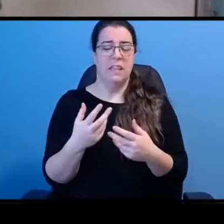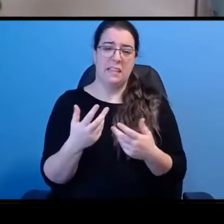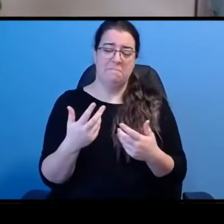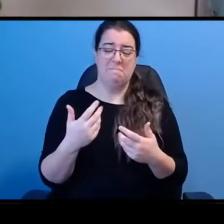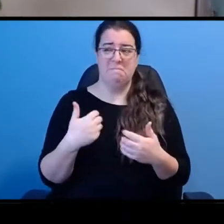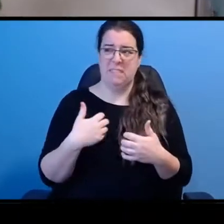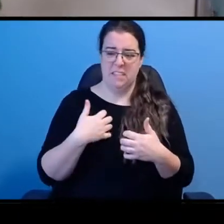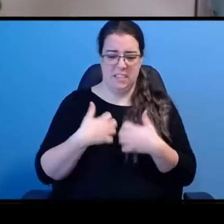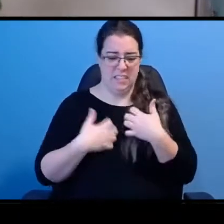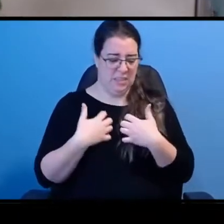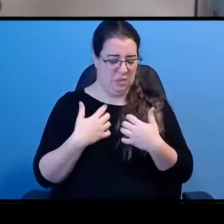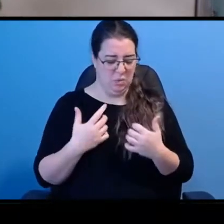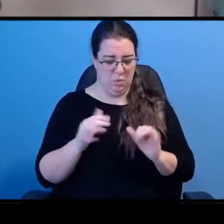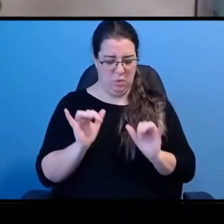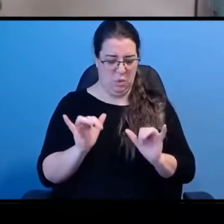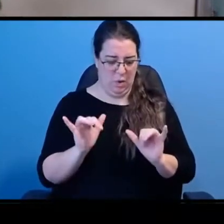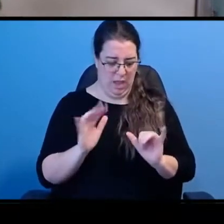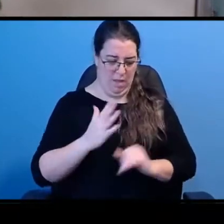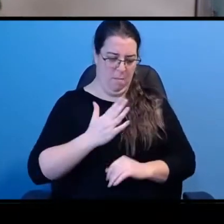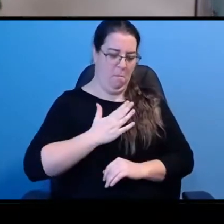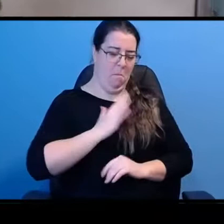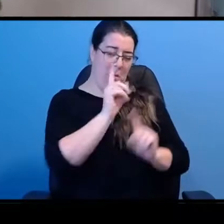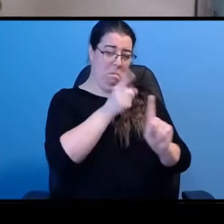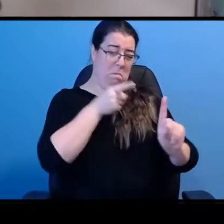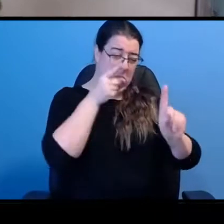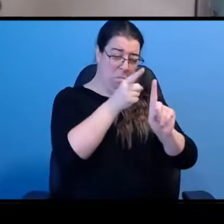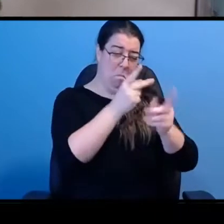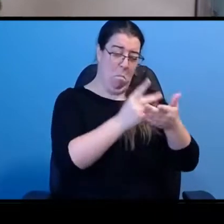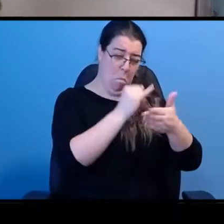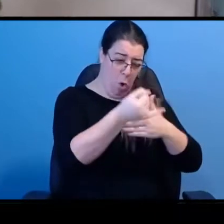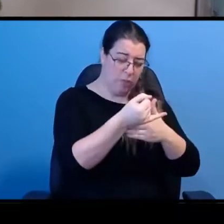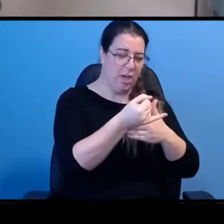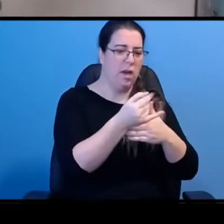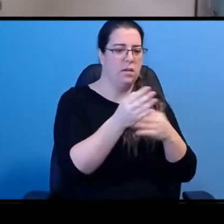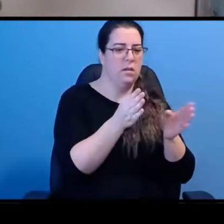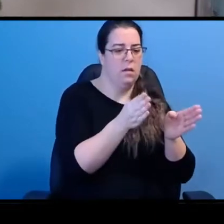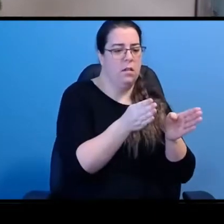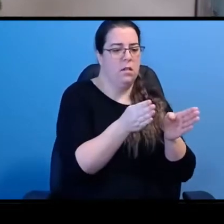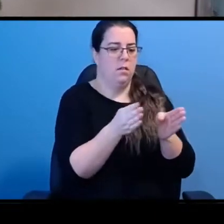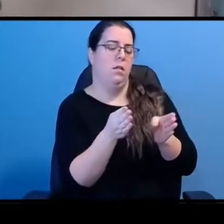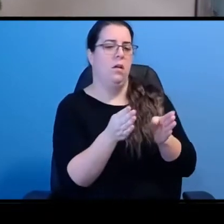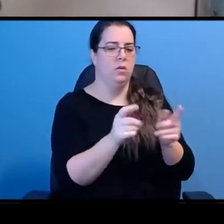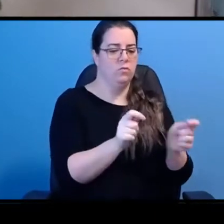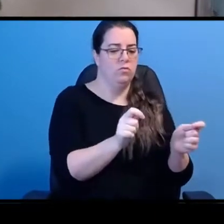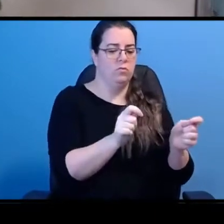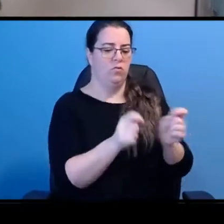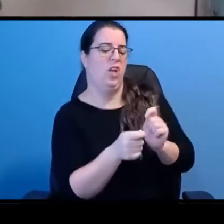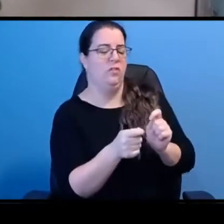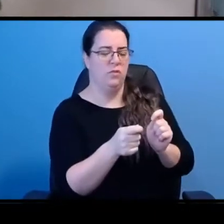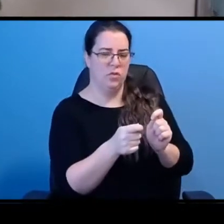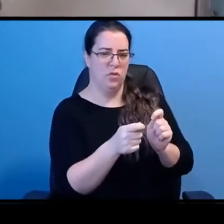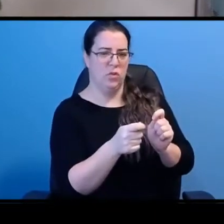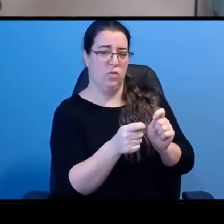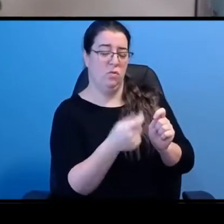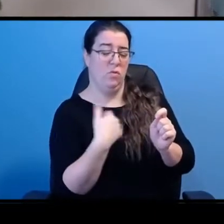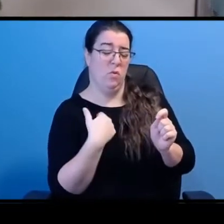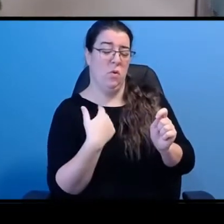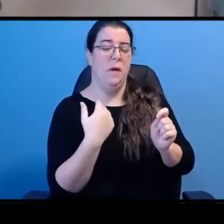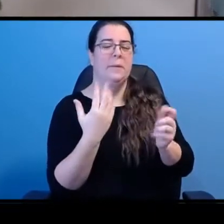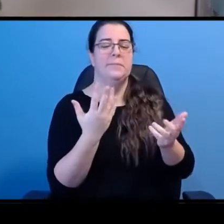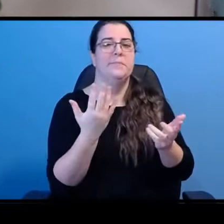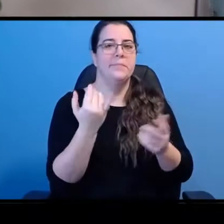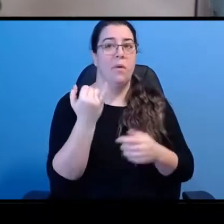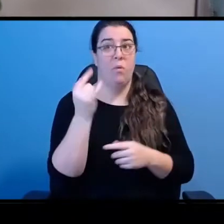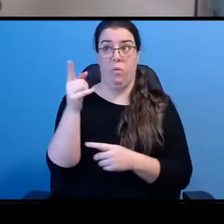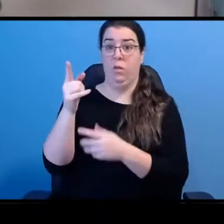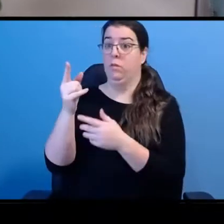what's vital to your project and what are things that, because of the grant's funding criteria, you